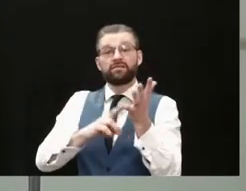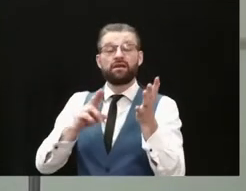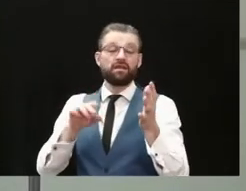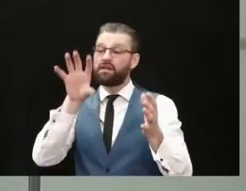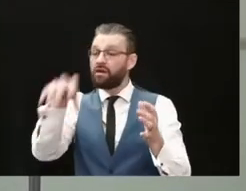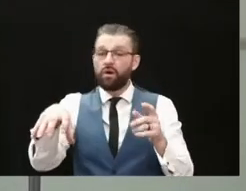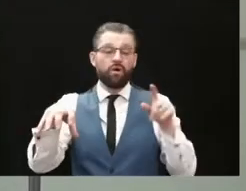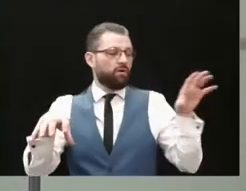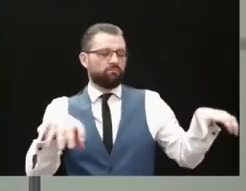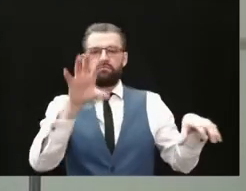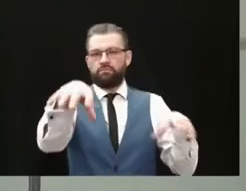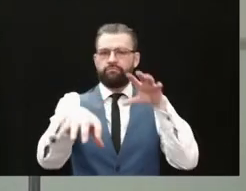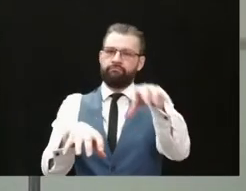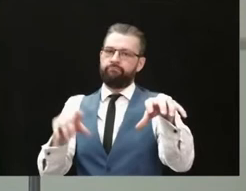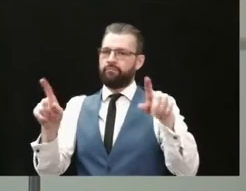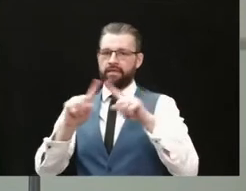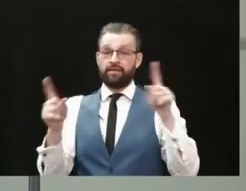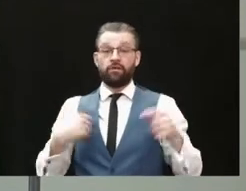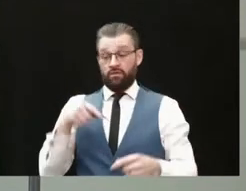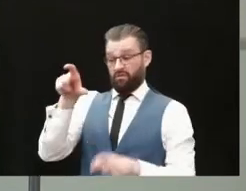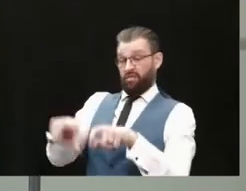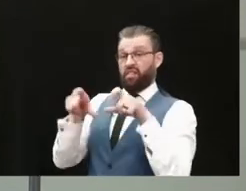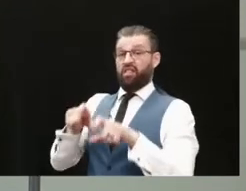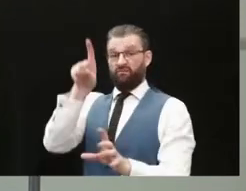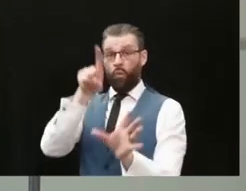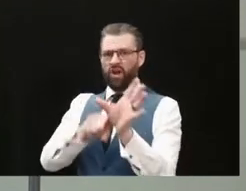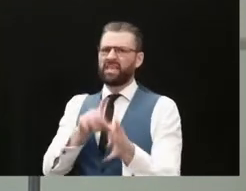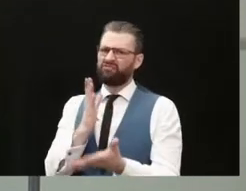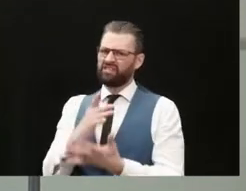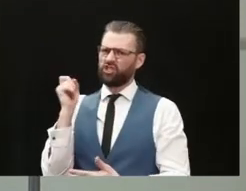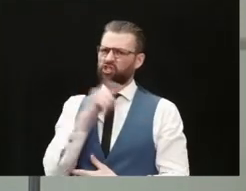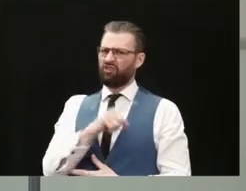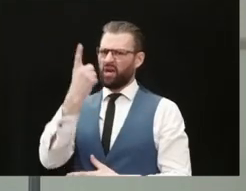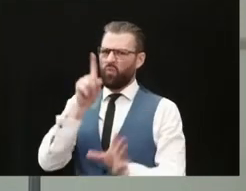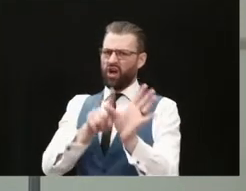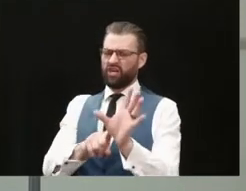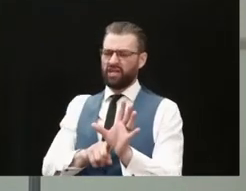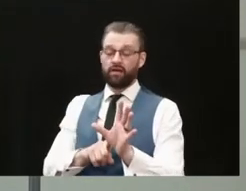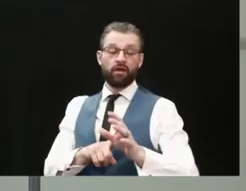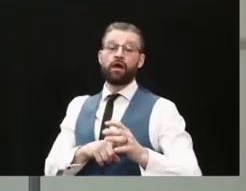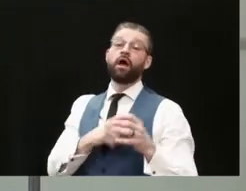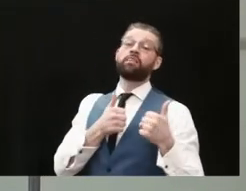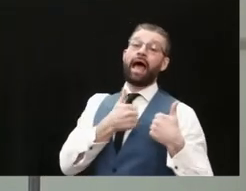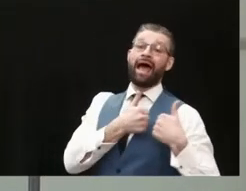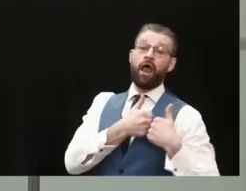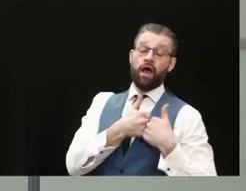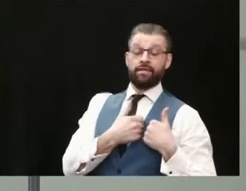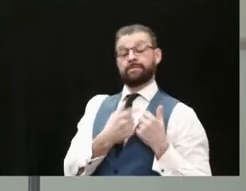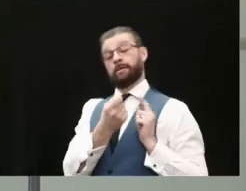to Theresienstadt. And we were there for a whole year, which is an unusual long time. With the Allies now in Arnhem, we were